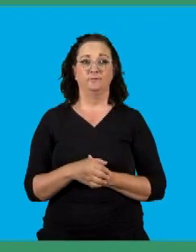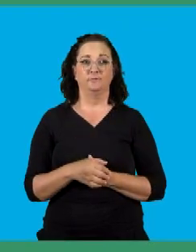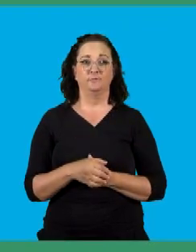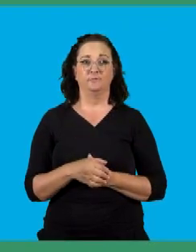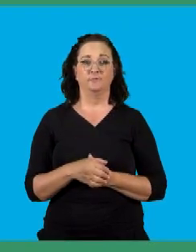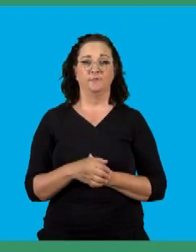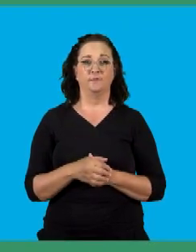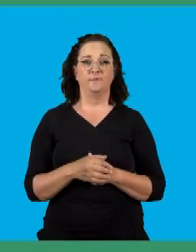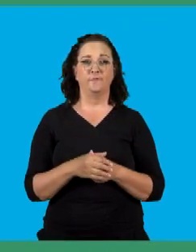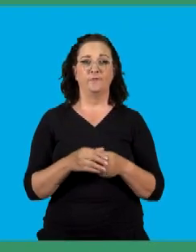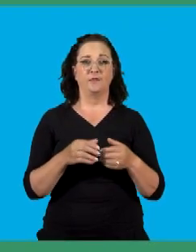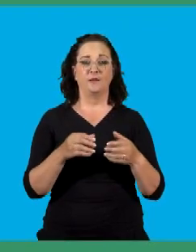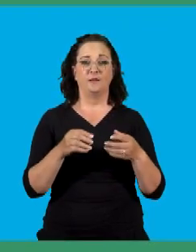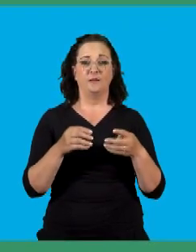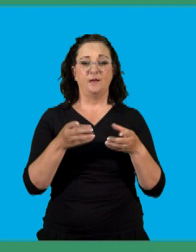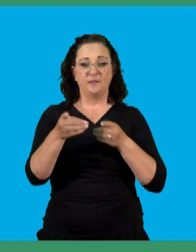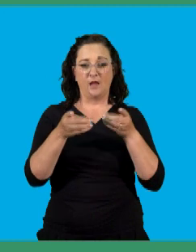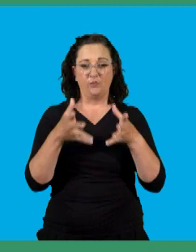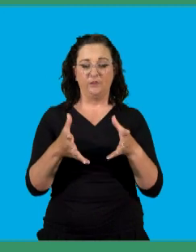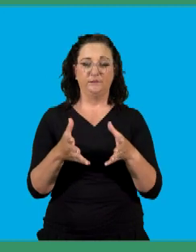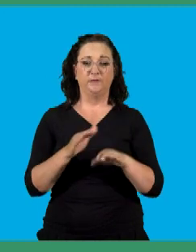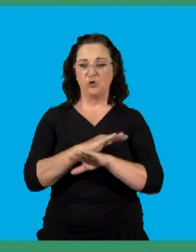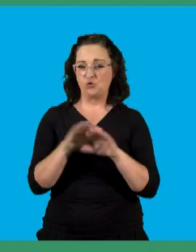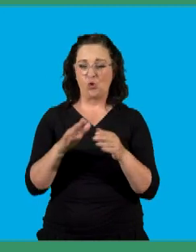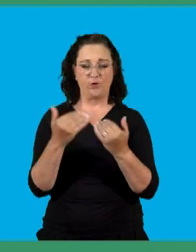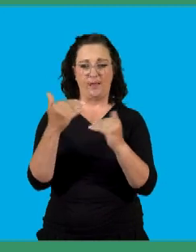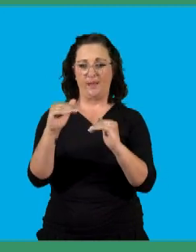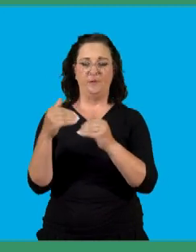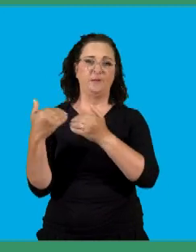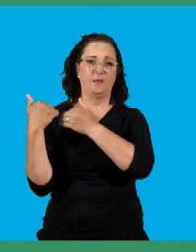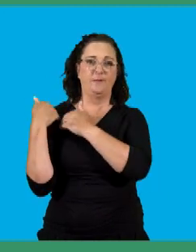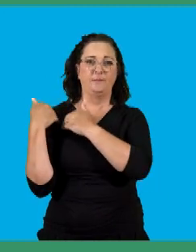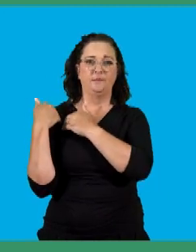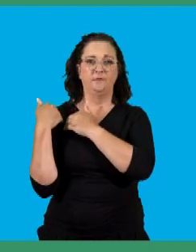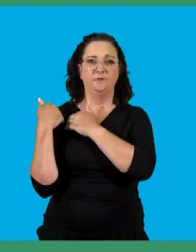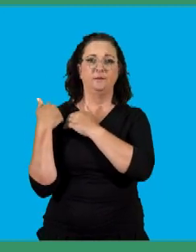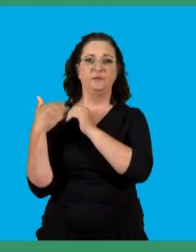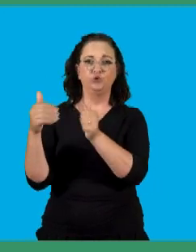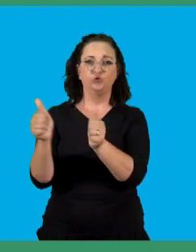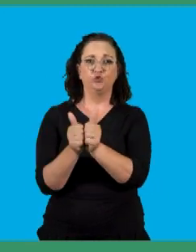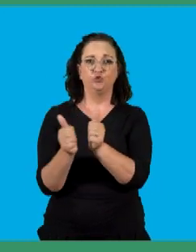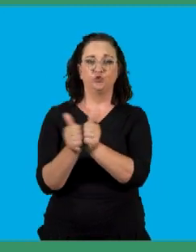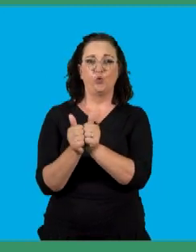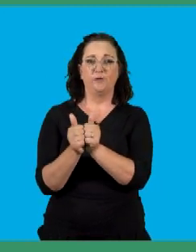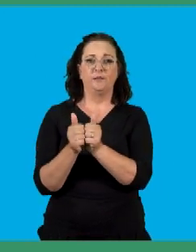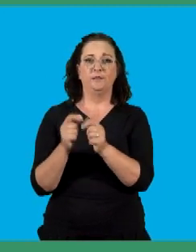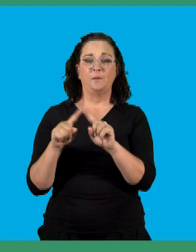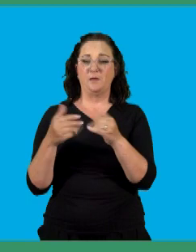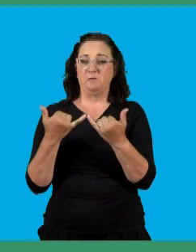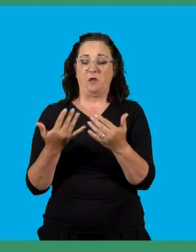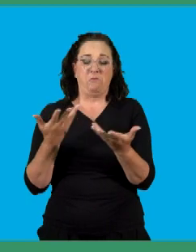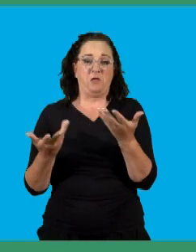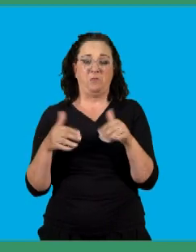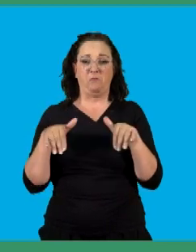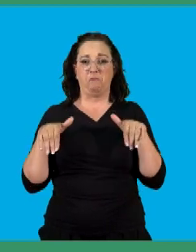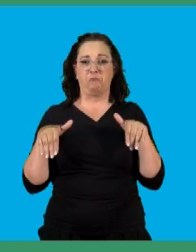Directors have unlimited liability and they are jointly liable for the debts of the business, even if they are no longer